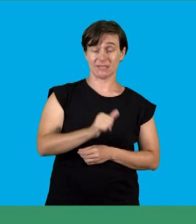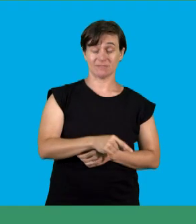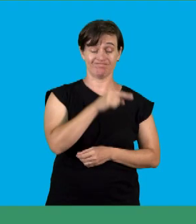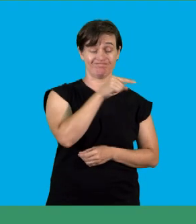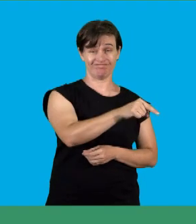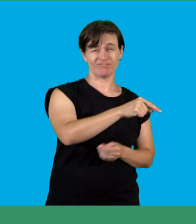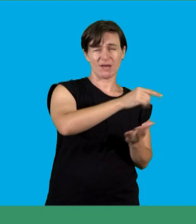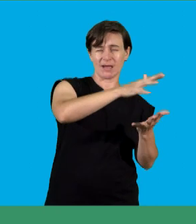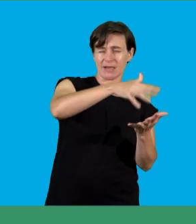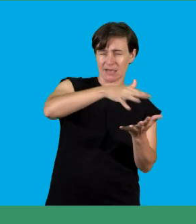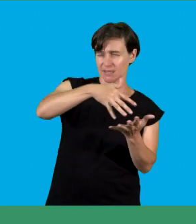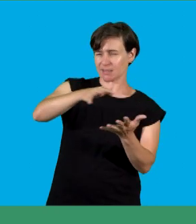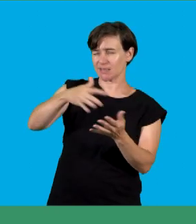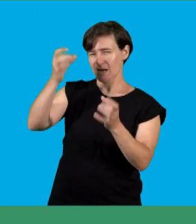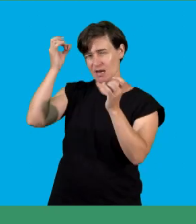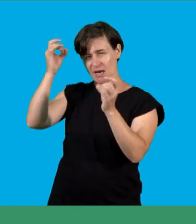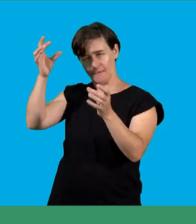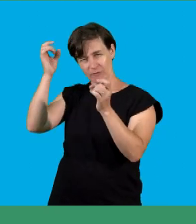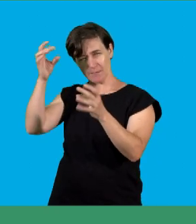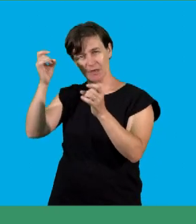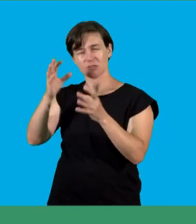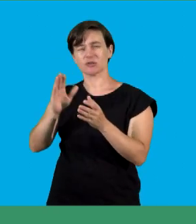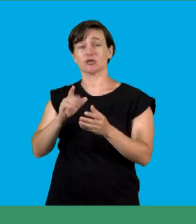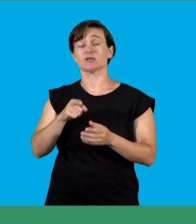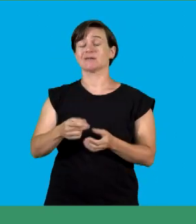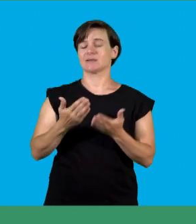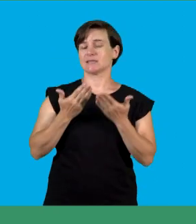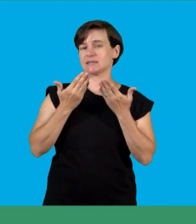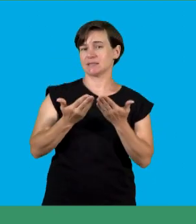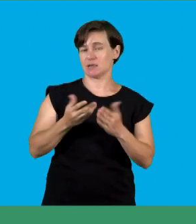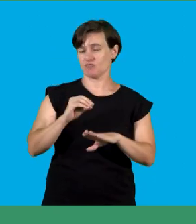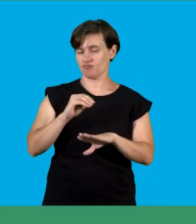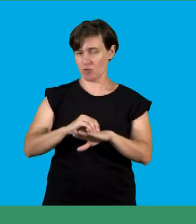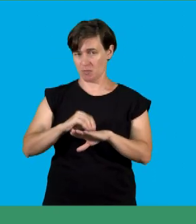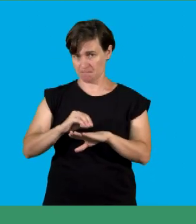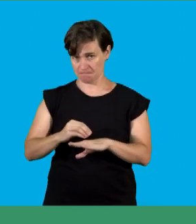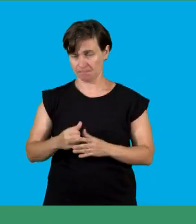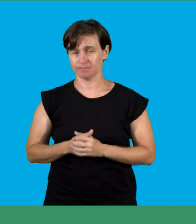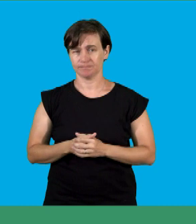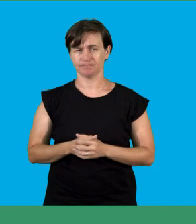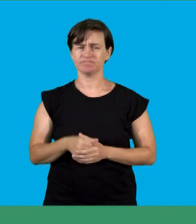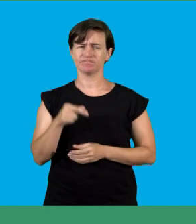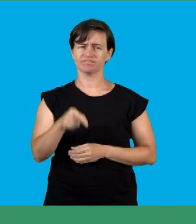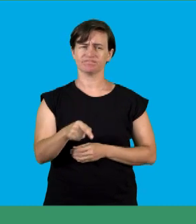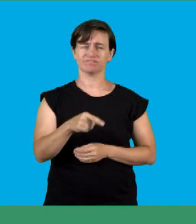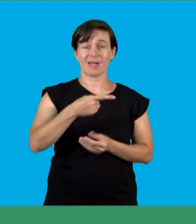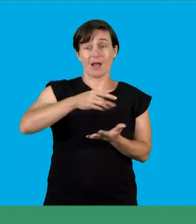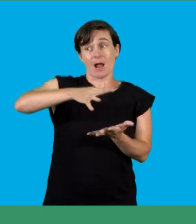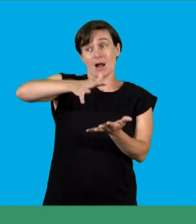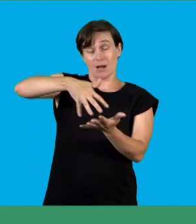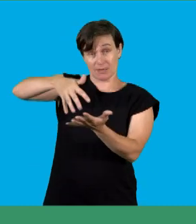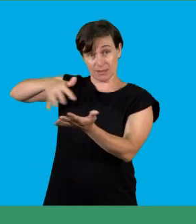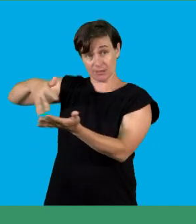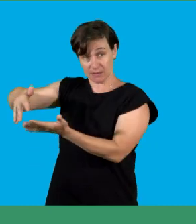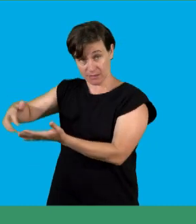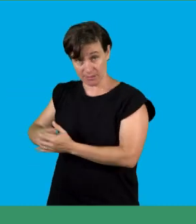they collect sufficient information and study problem. So there's a keyword. They've